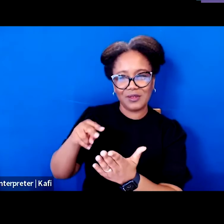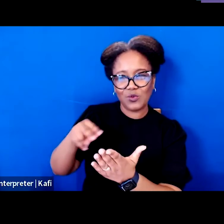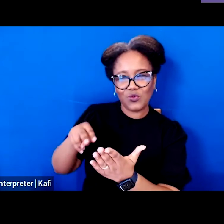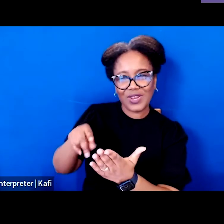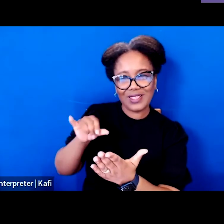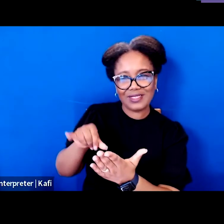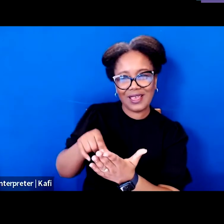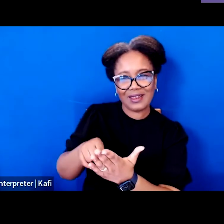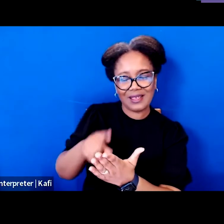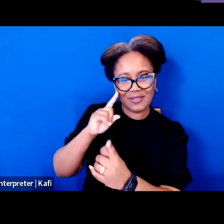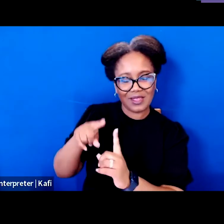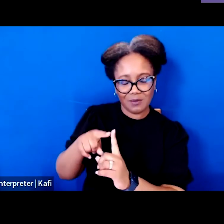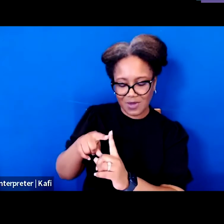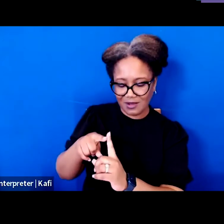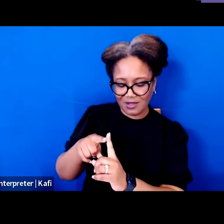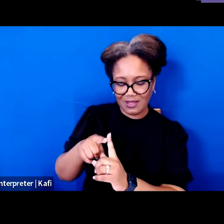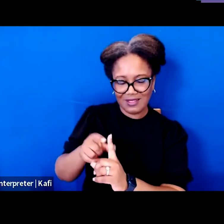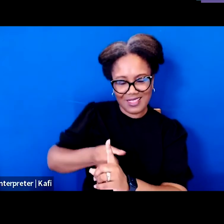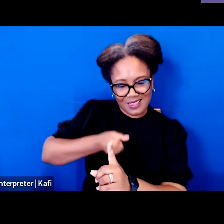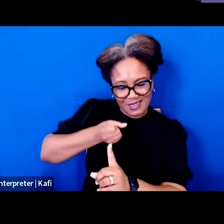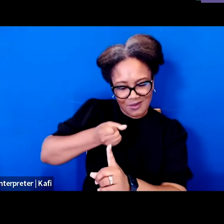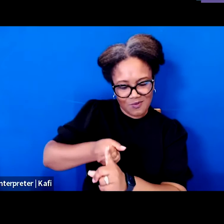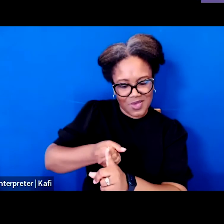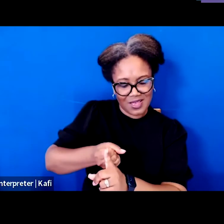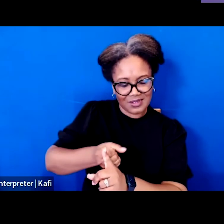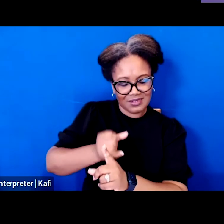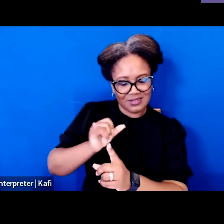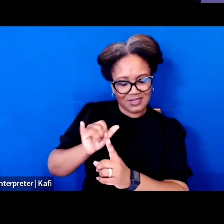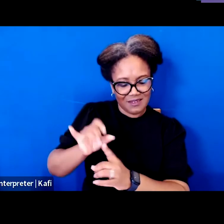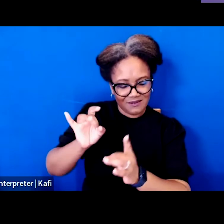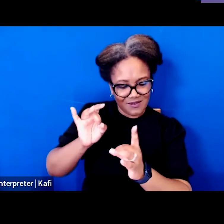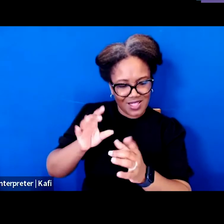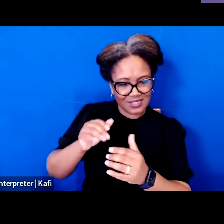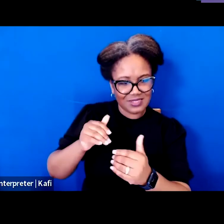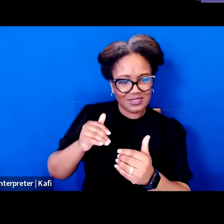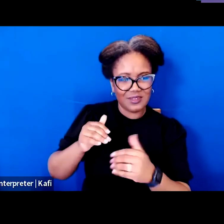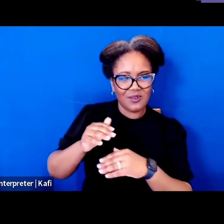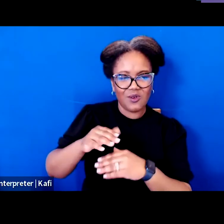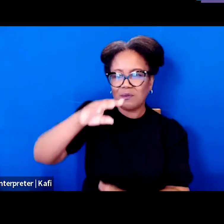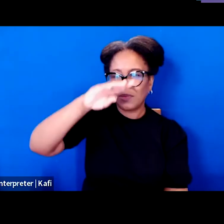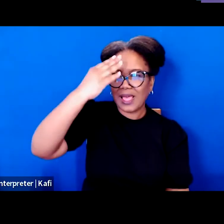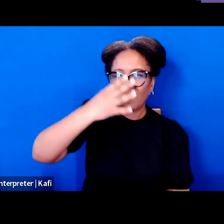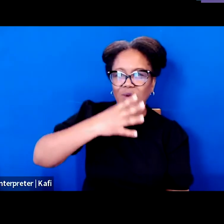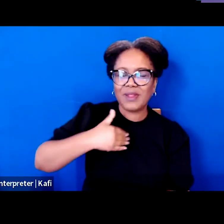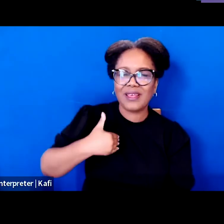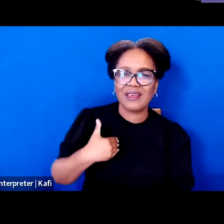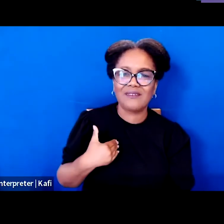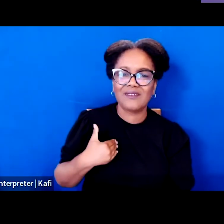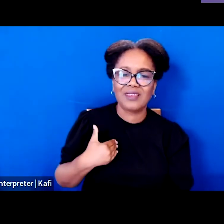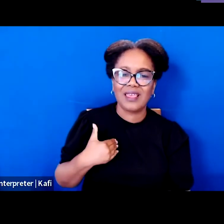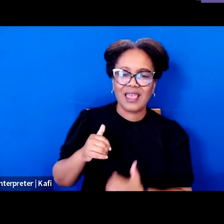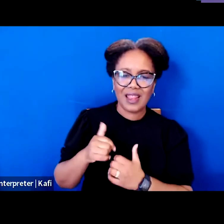those factors and to redress those factors, both in terms of thinking about what justice